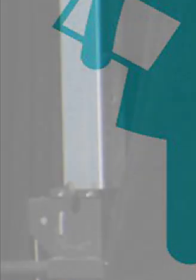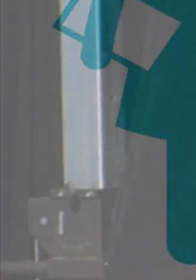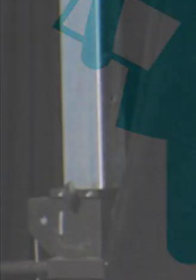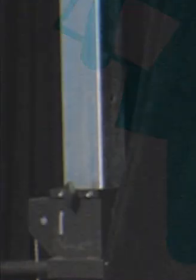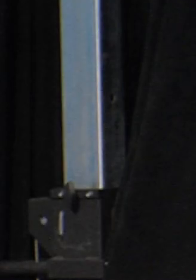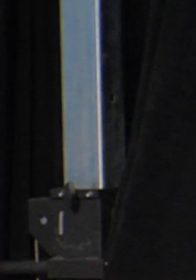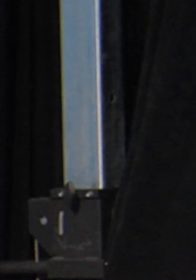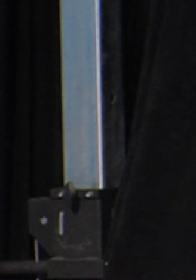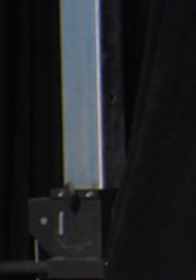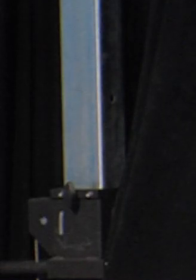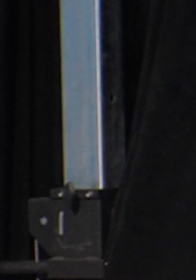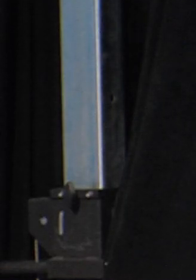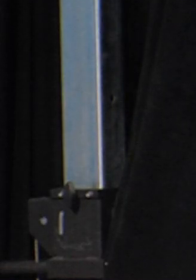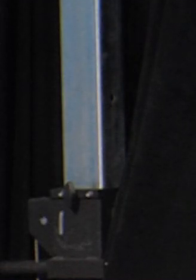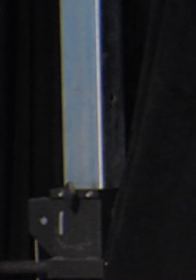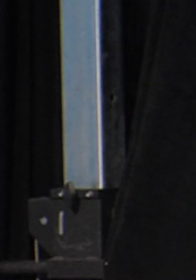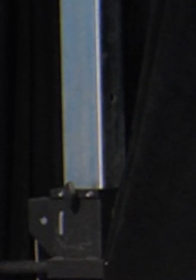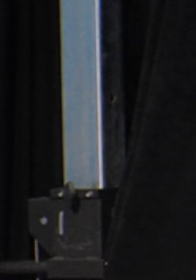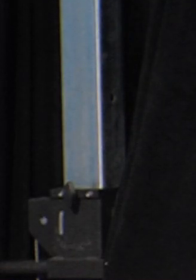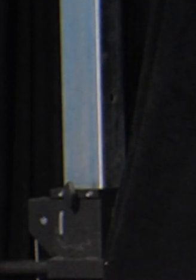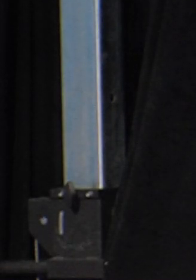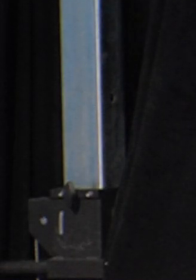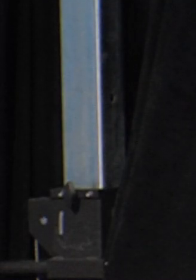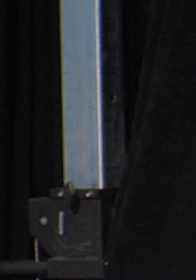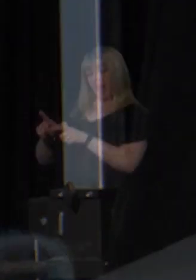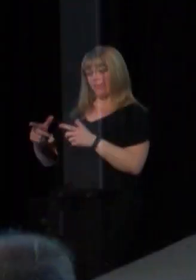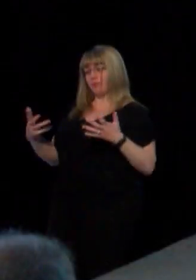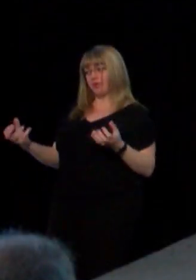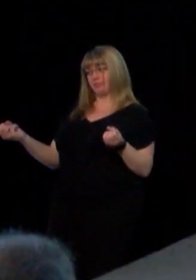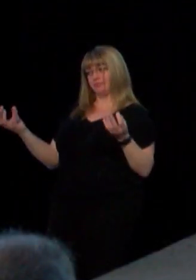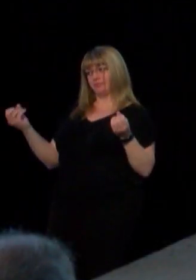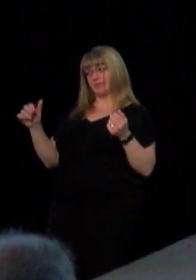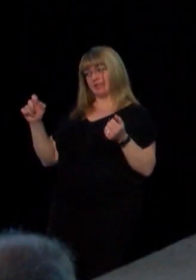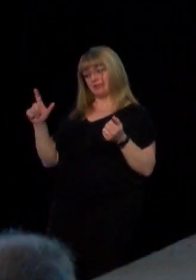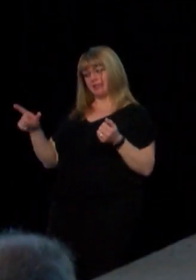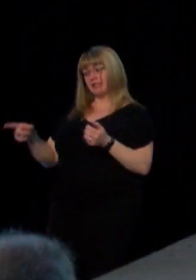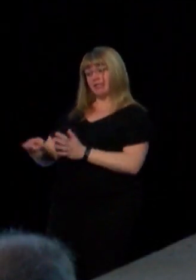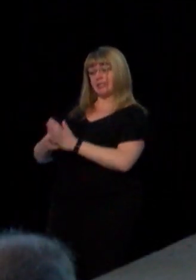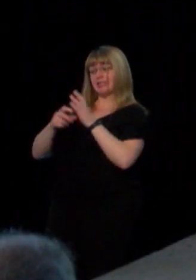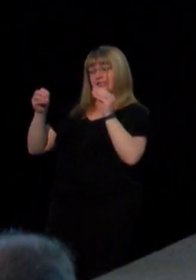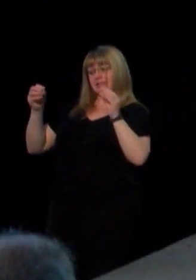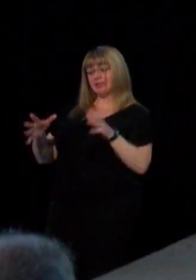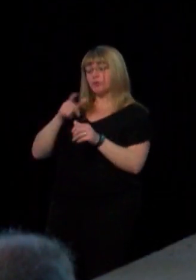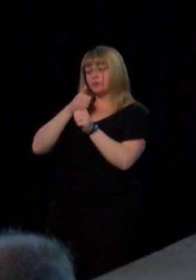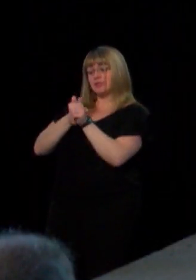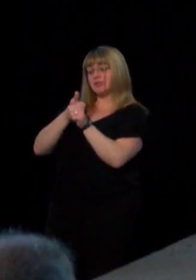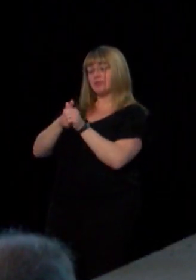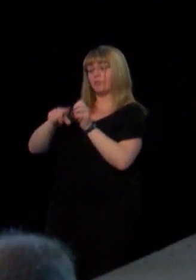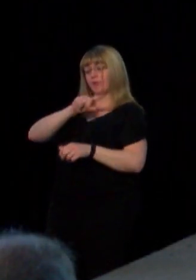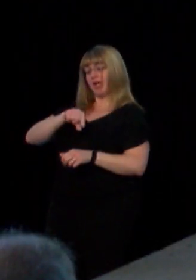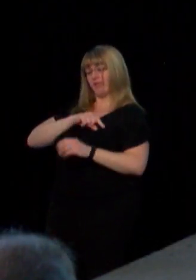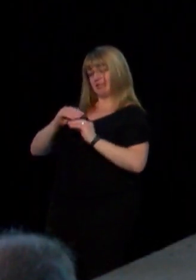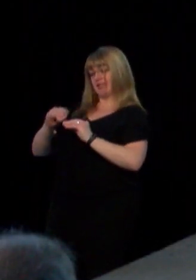Our children have a right to their first language, ASL. They need to have teachers that are qualified to teach